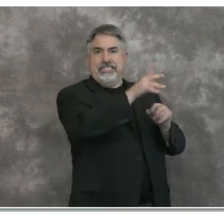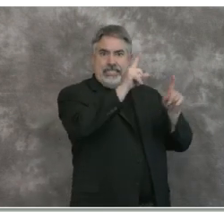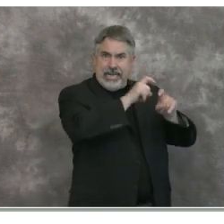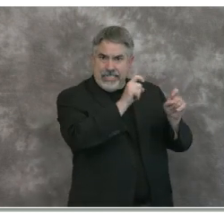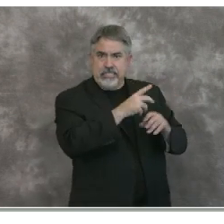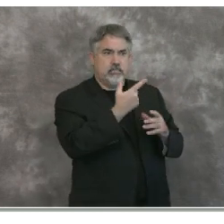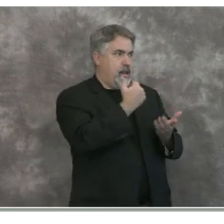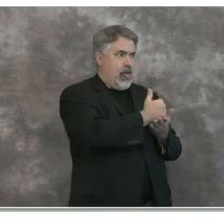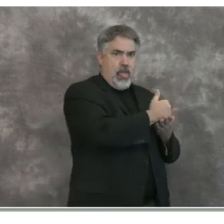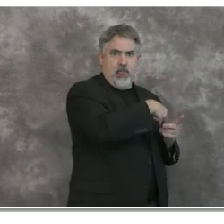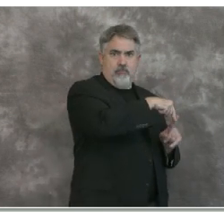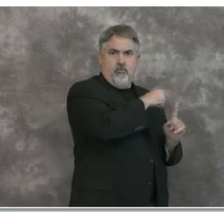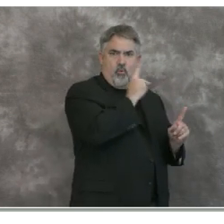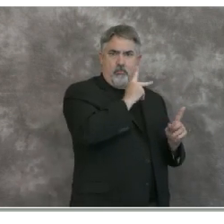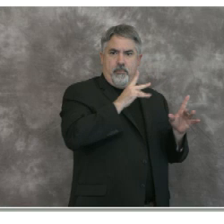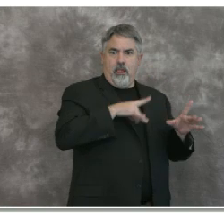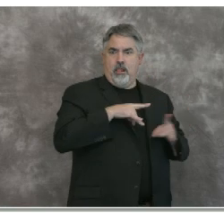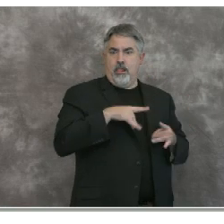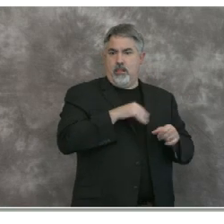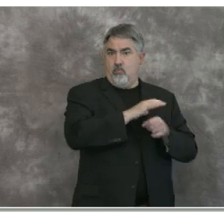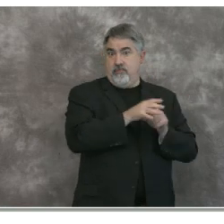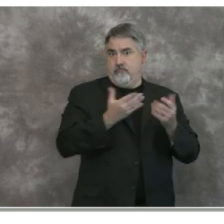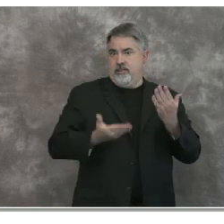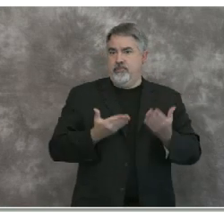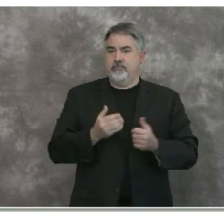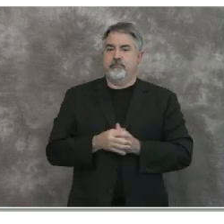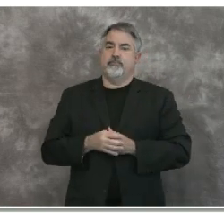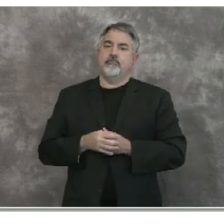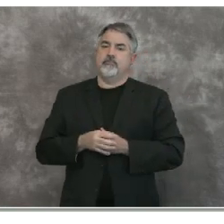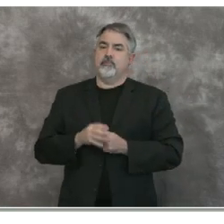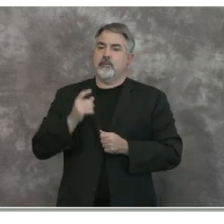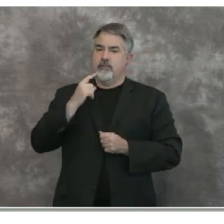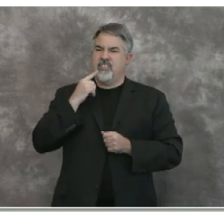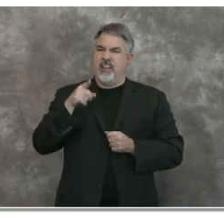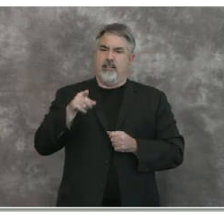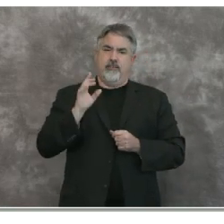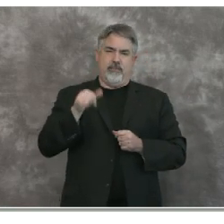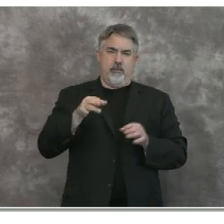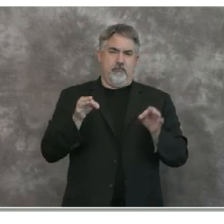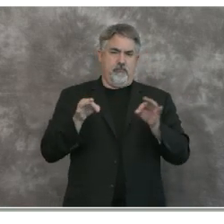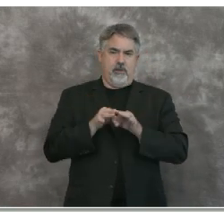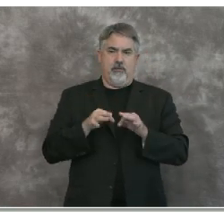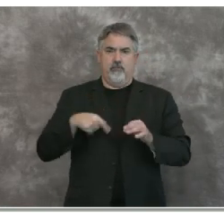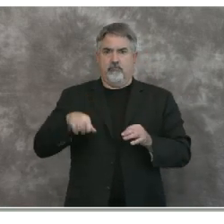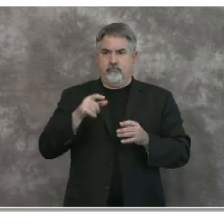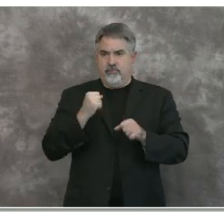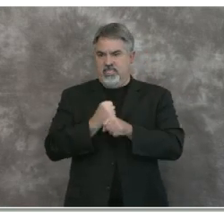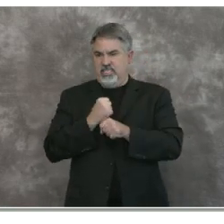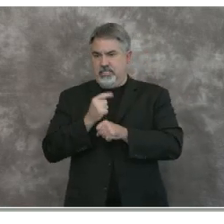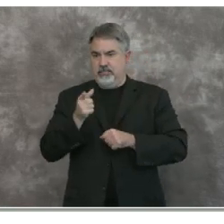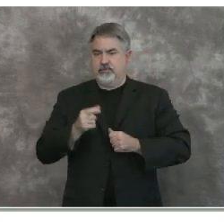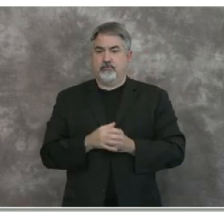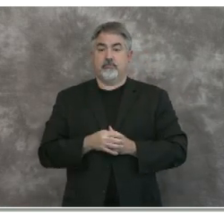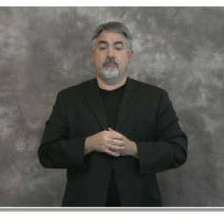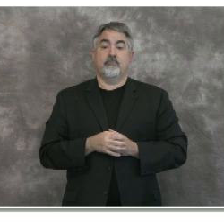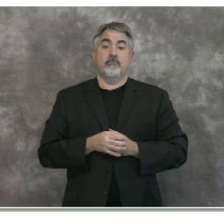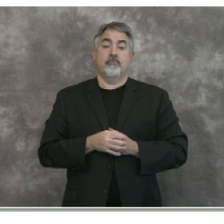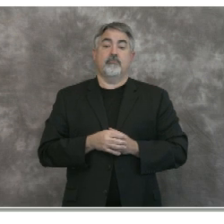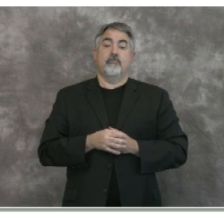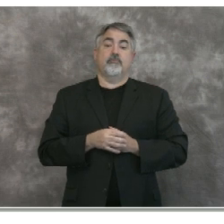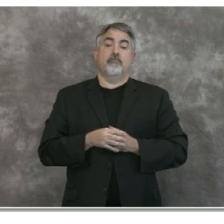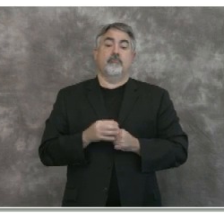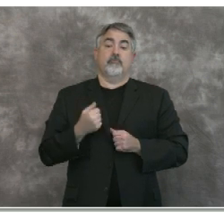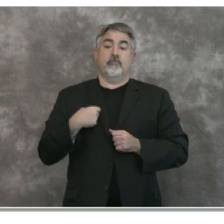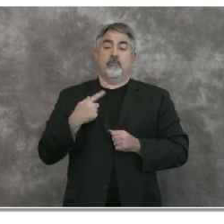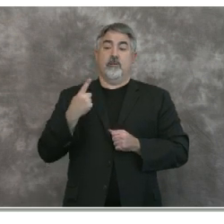those individuals, and those efforts are a part of being able to contain the spread moving forward. We're presently treating 194